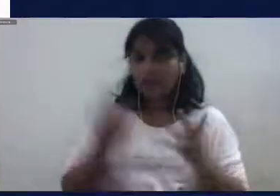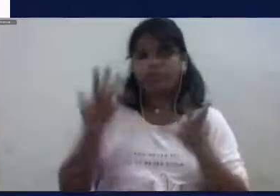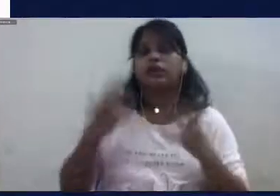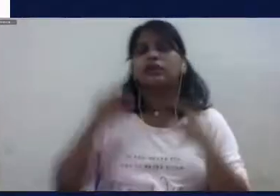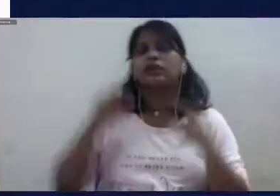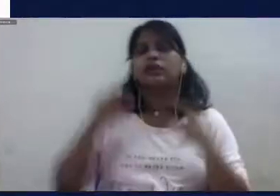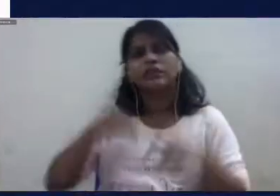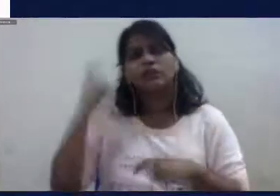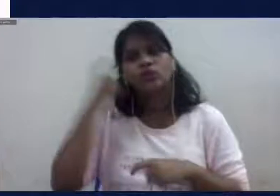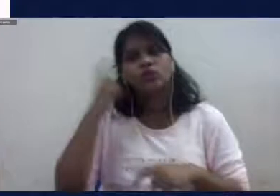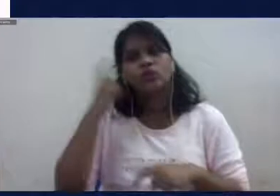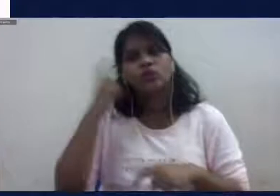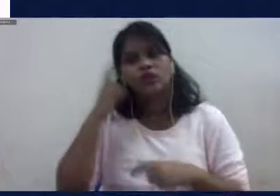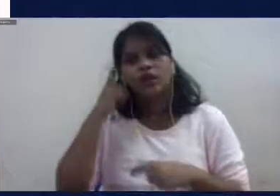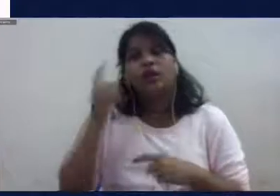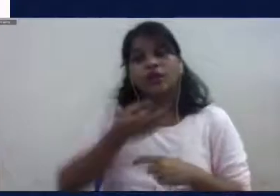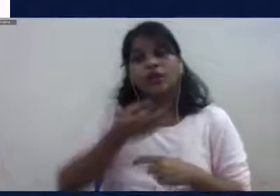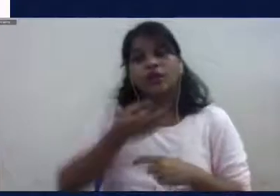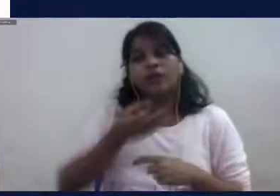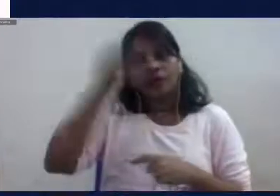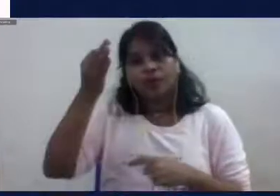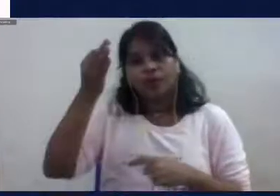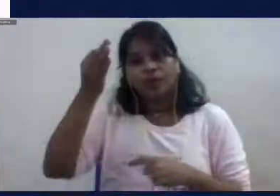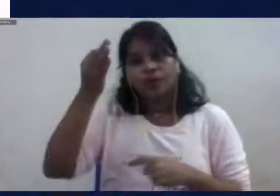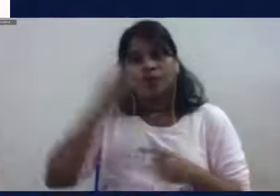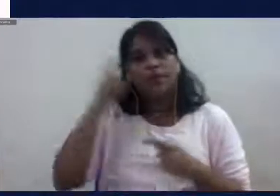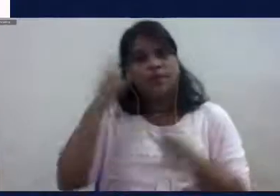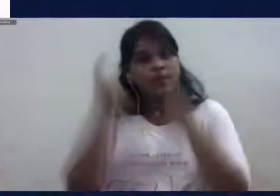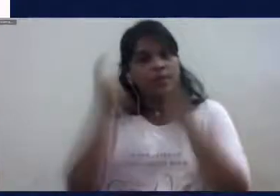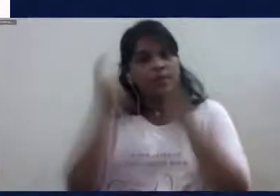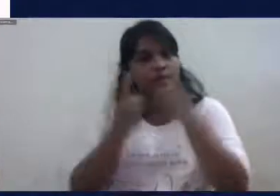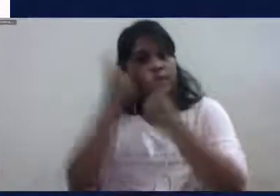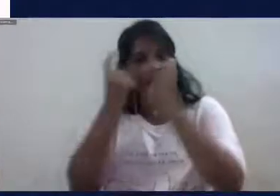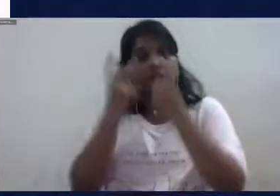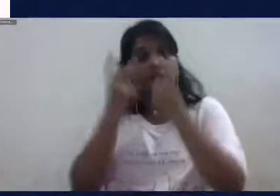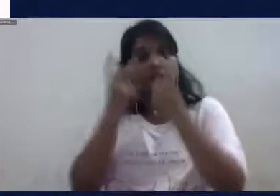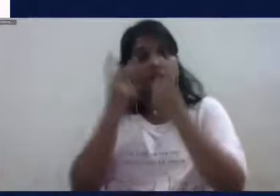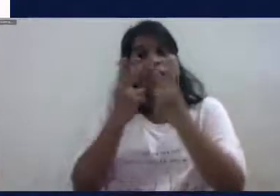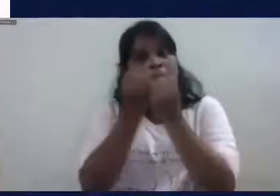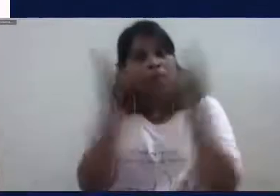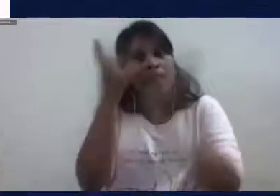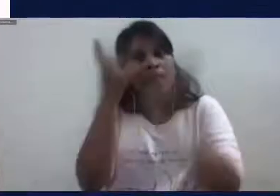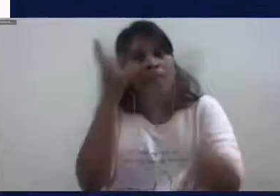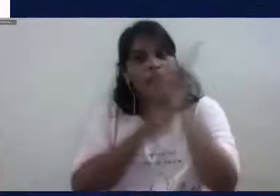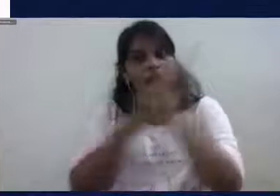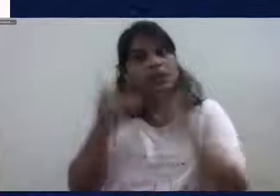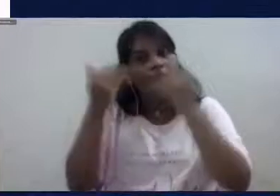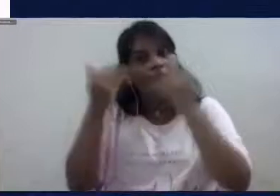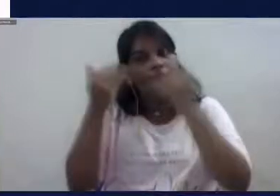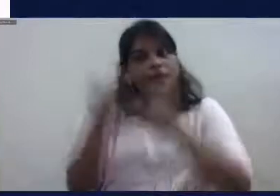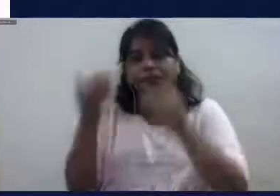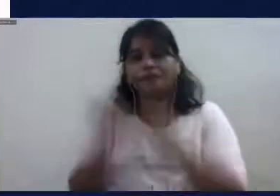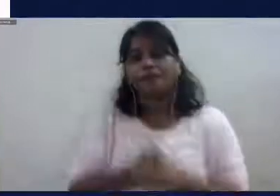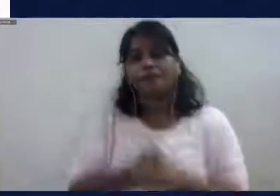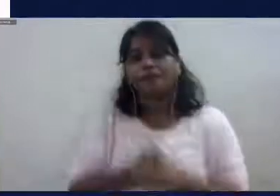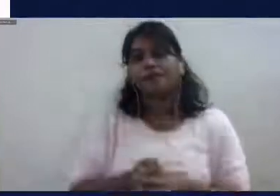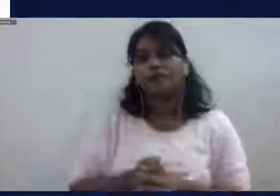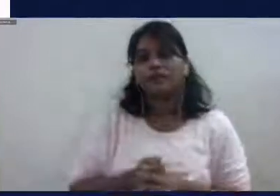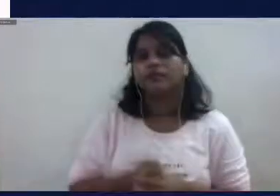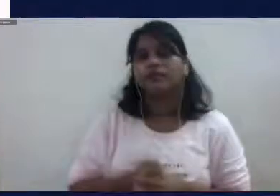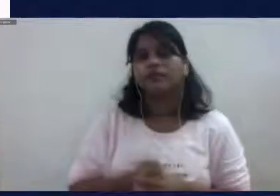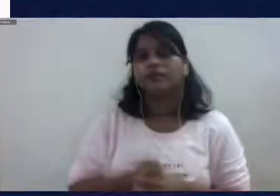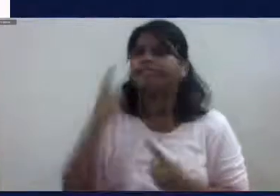to think like a futurist thinker, needs to see many years ahead. They